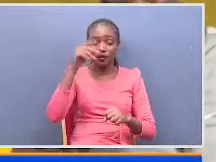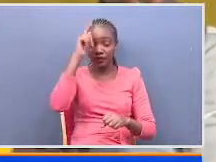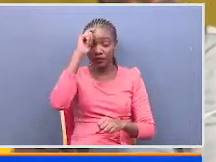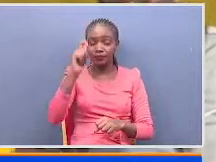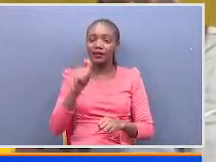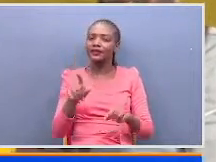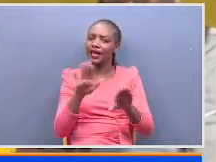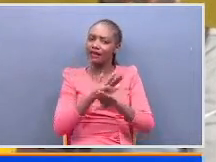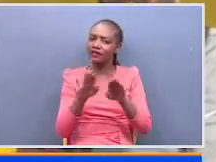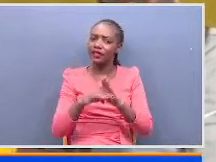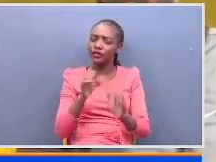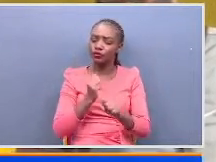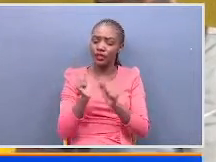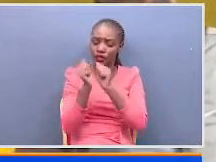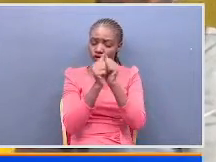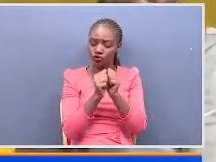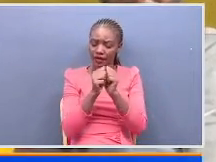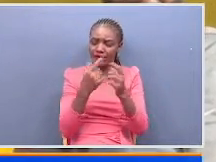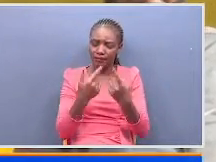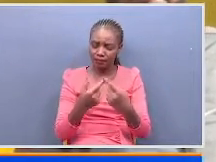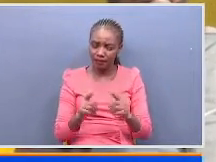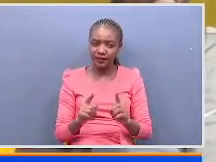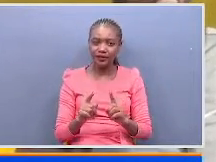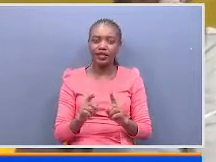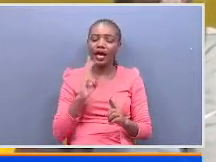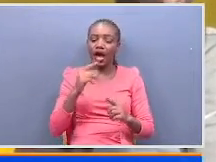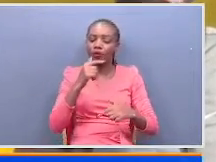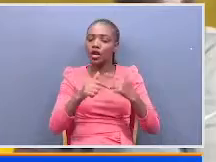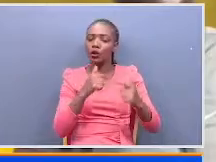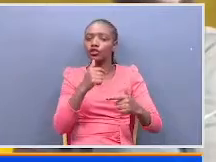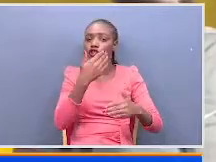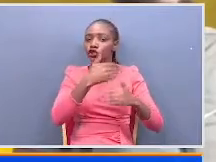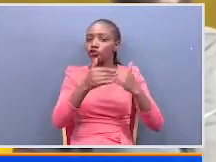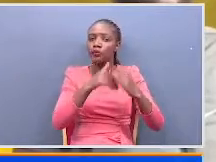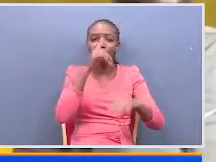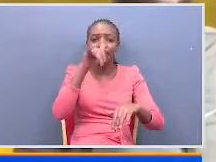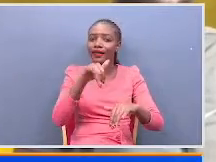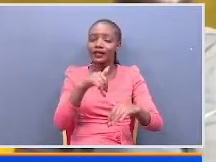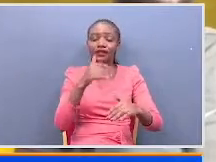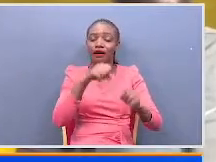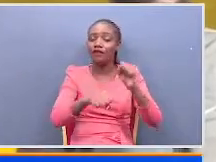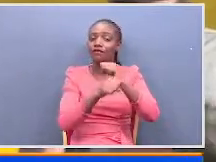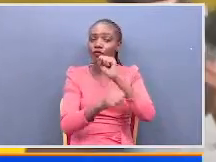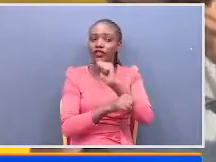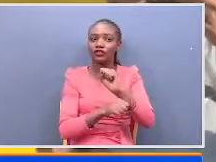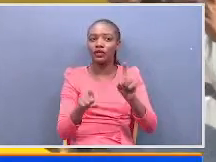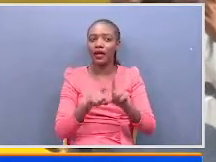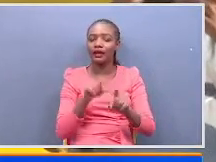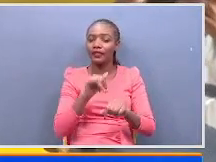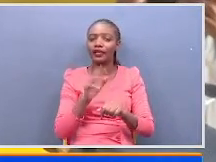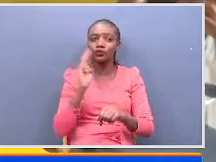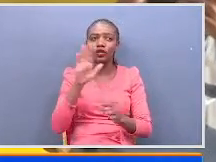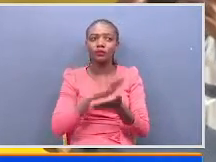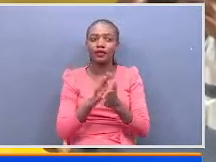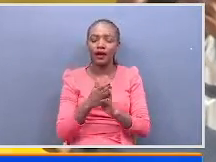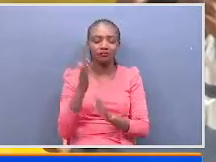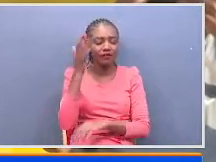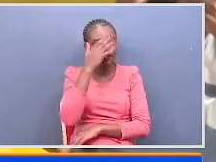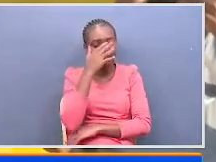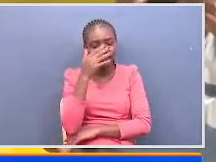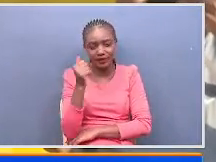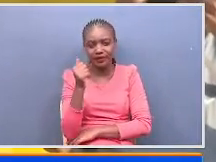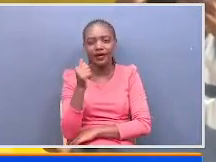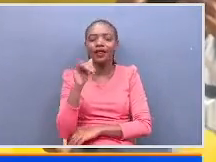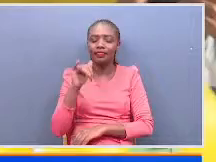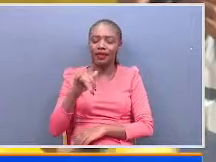did together, but I will build on that foundation. And my friend, it is going to be phenomenal.